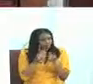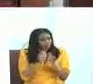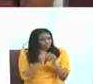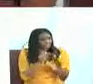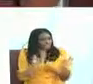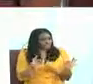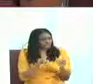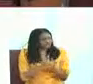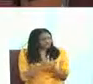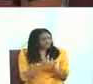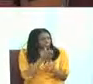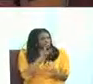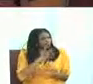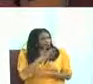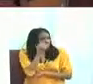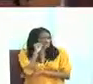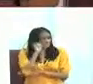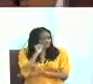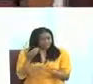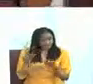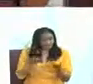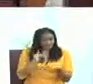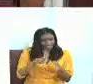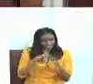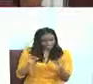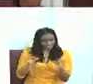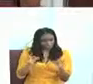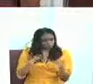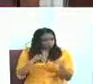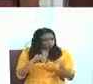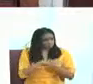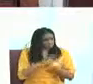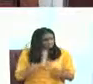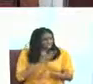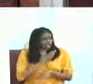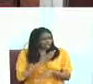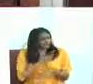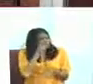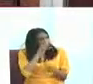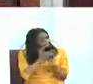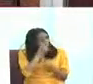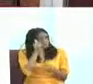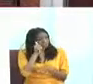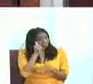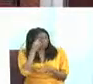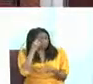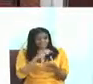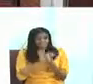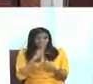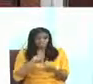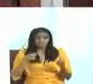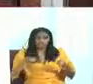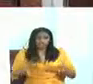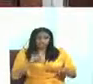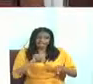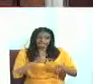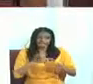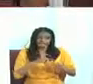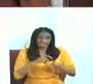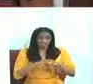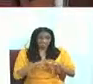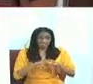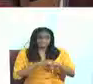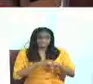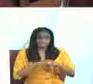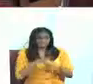that language into our faith. Because believe me, at that time, women thought the church was nothing